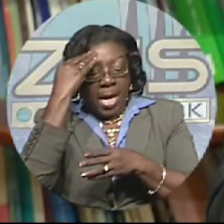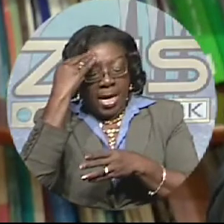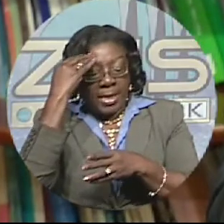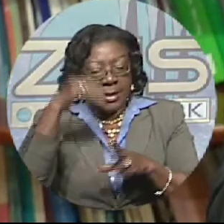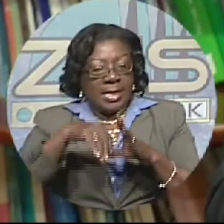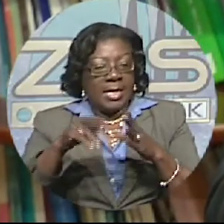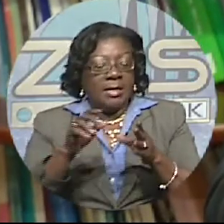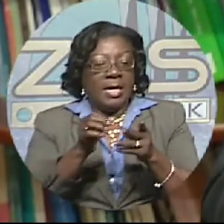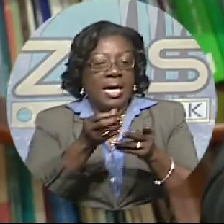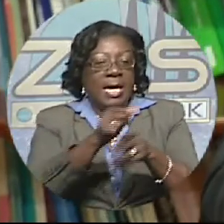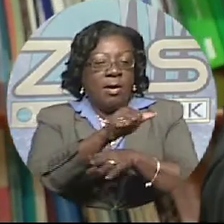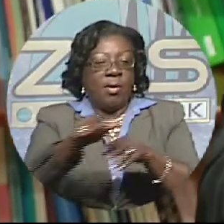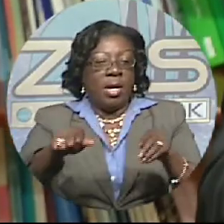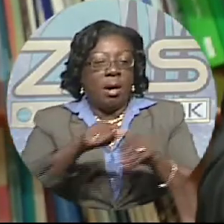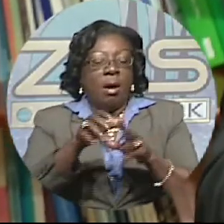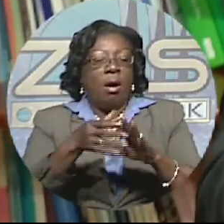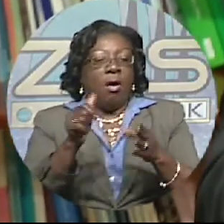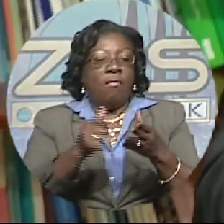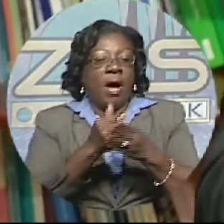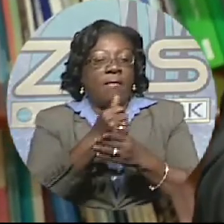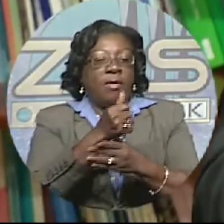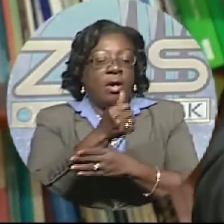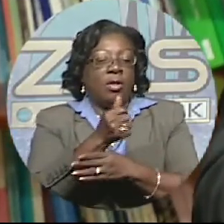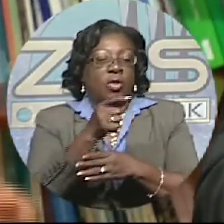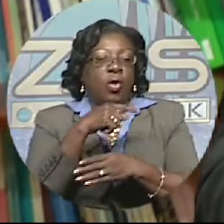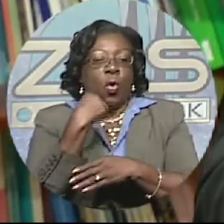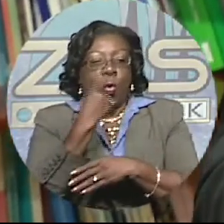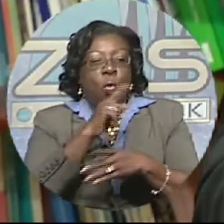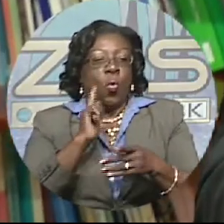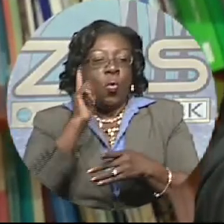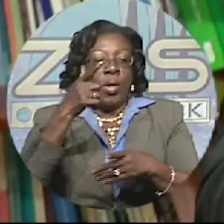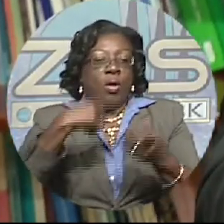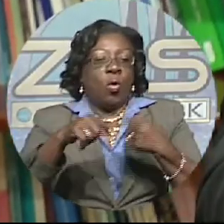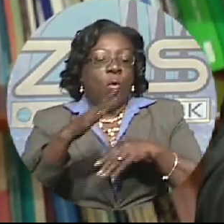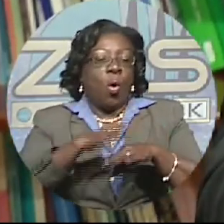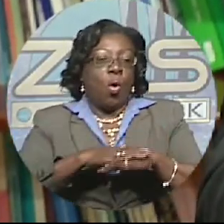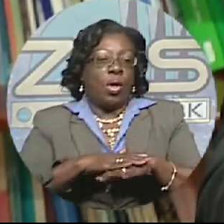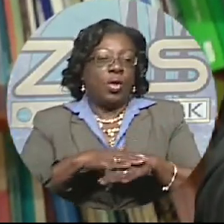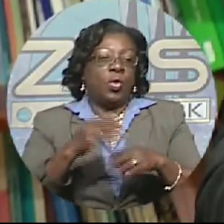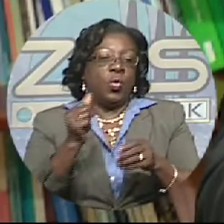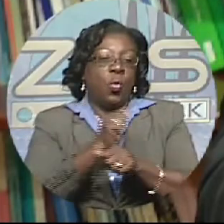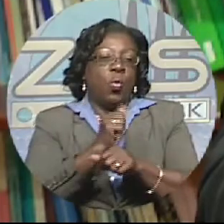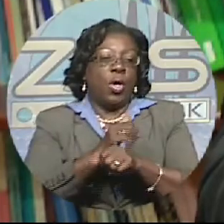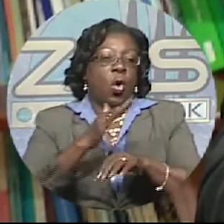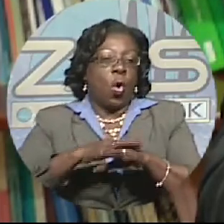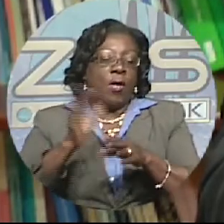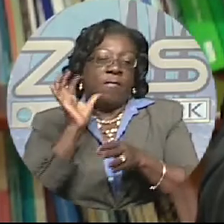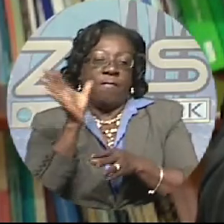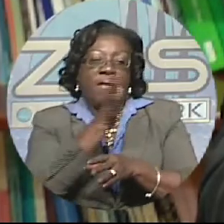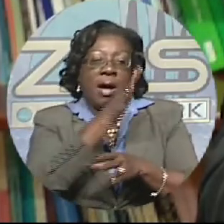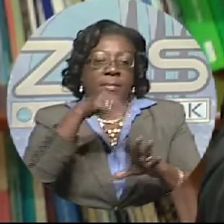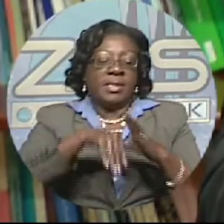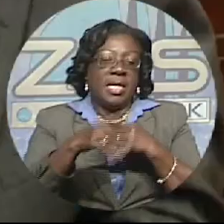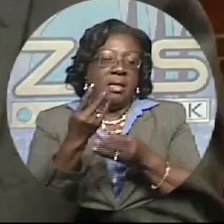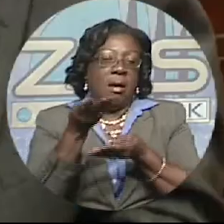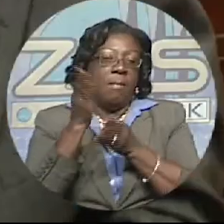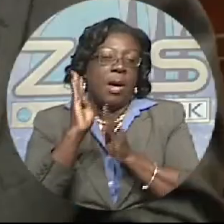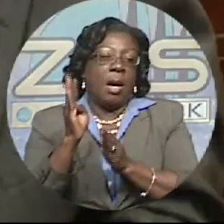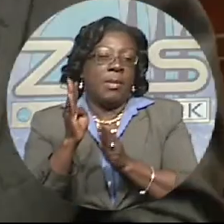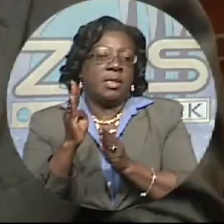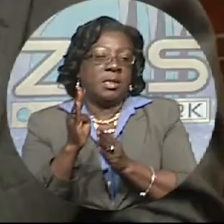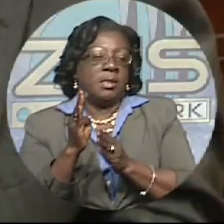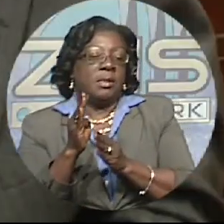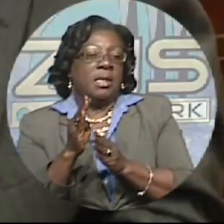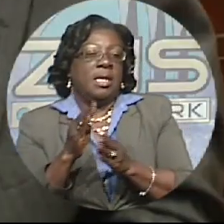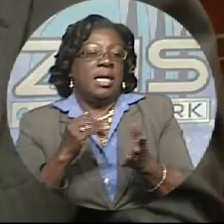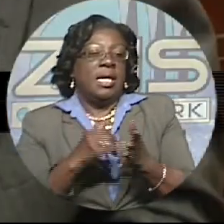of agriculture who will go on to work in some of the farms in the Bahamas and who will go on to own. And it's for